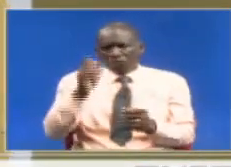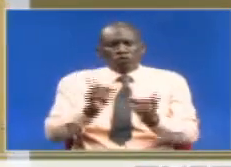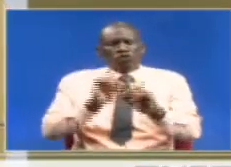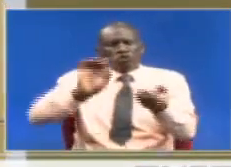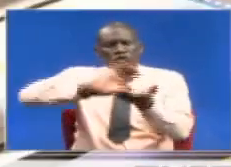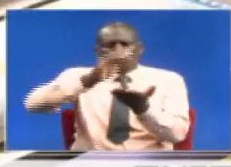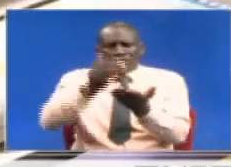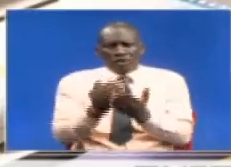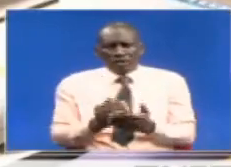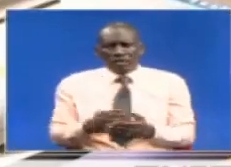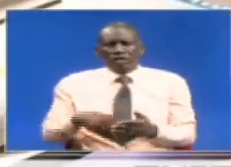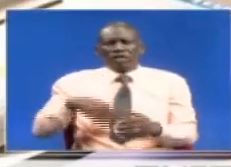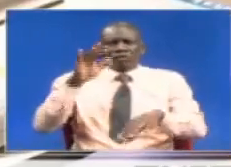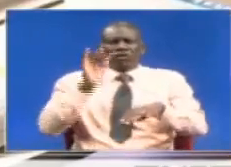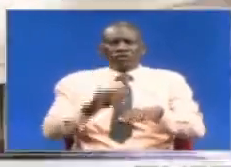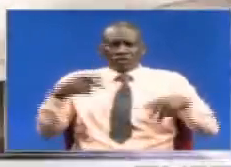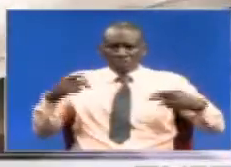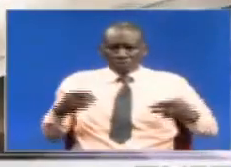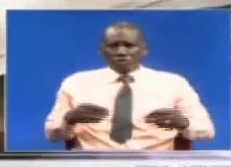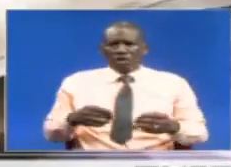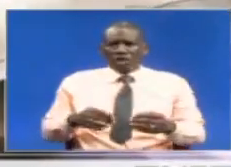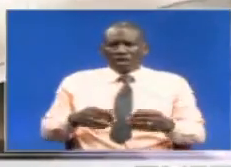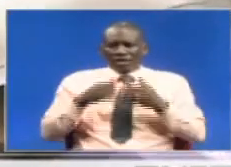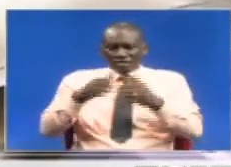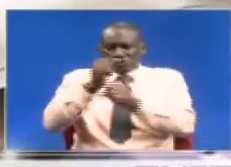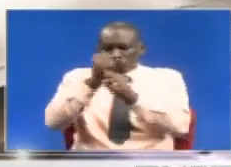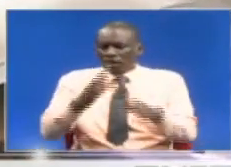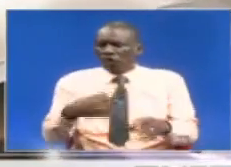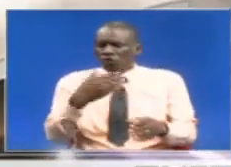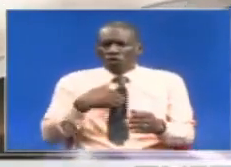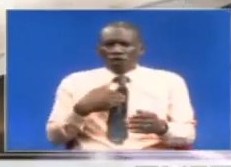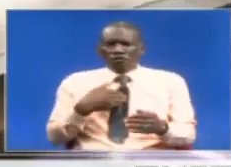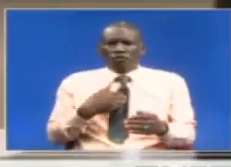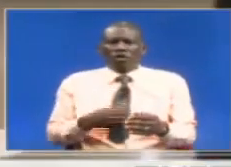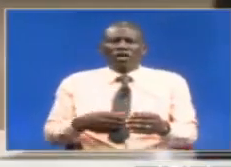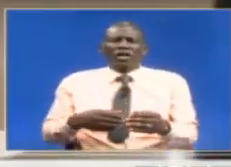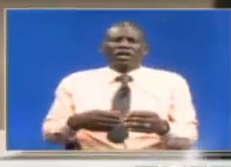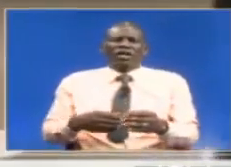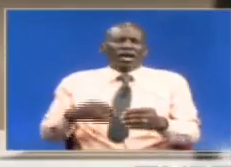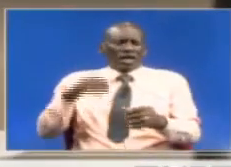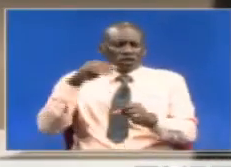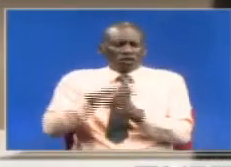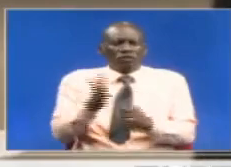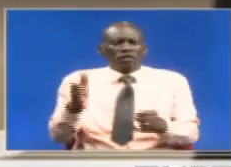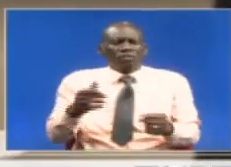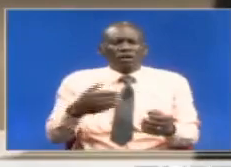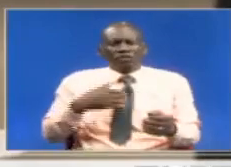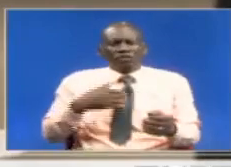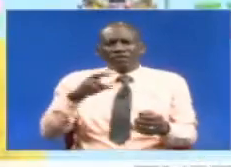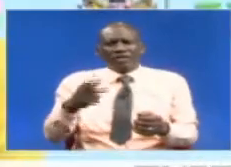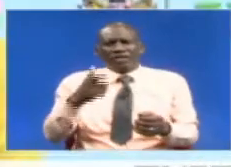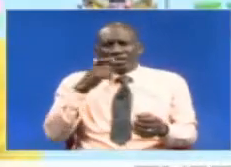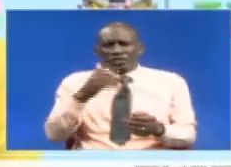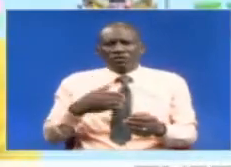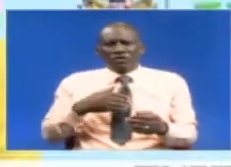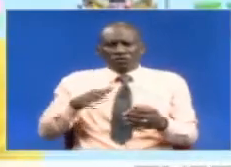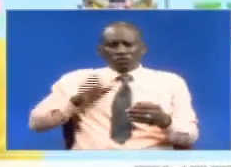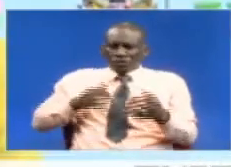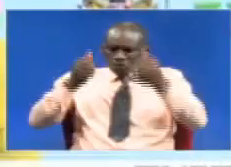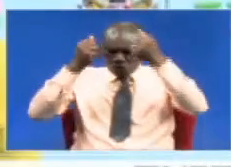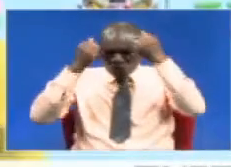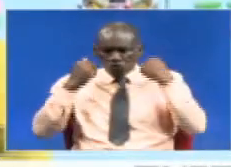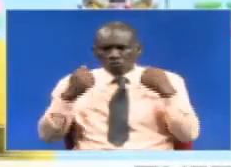The most affected people are the sex workers, who have the highest rate of HIV prevalence. You have the female condom, which also